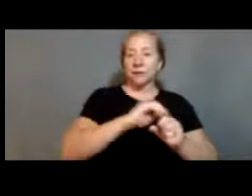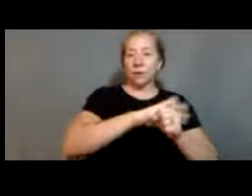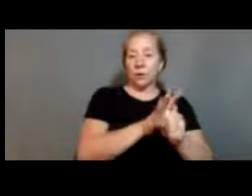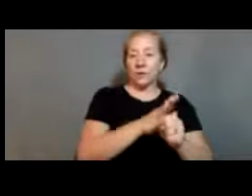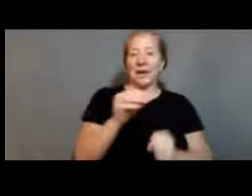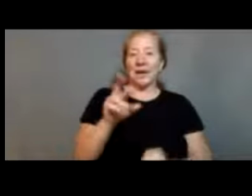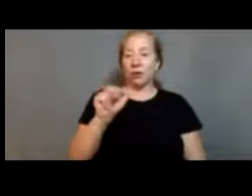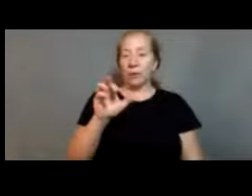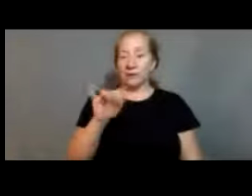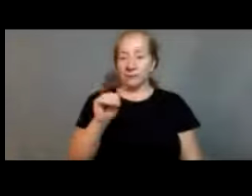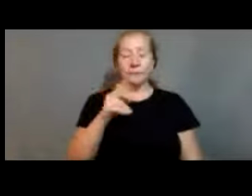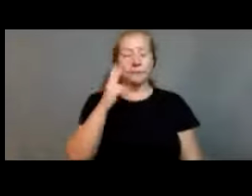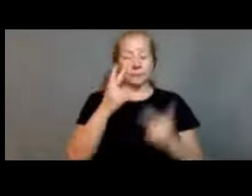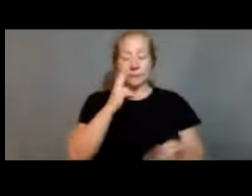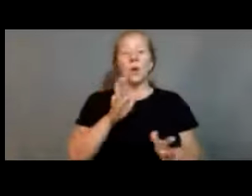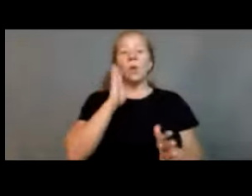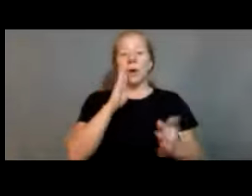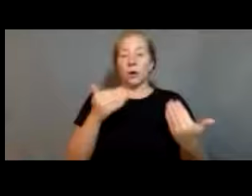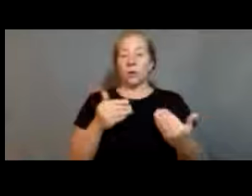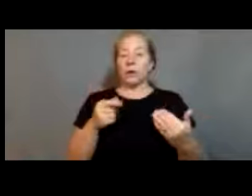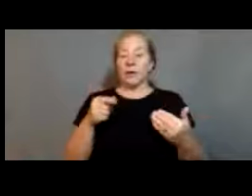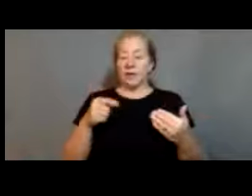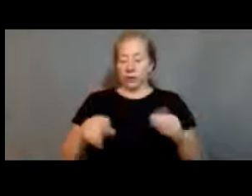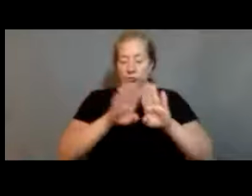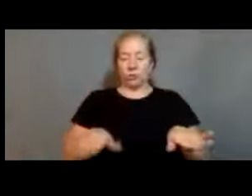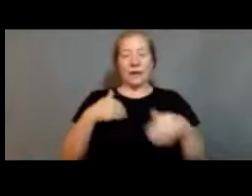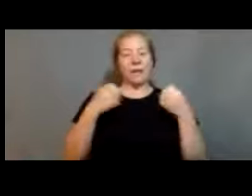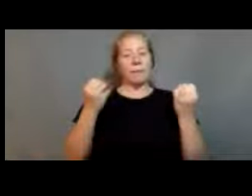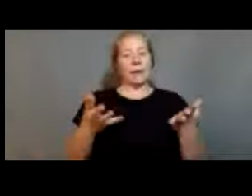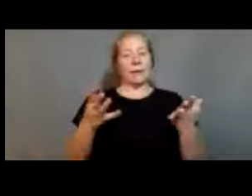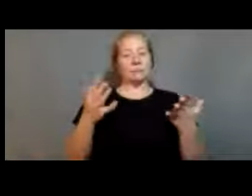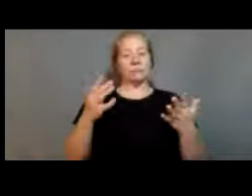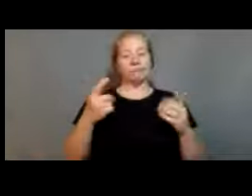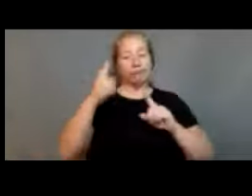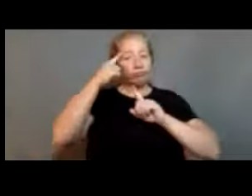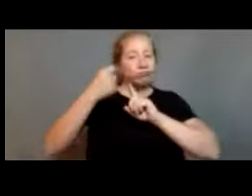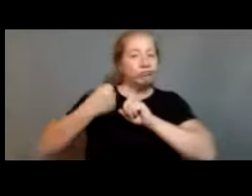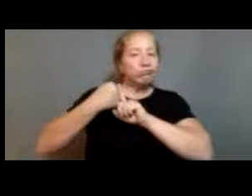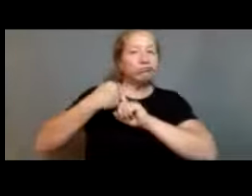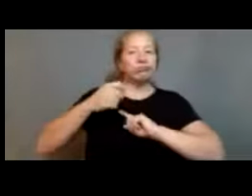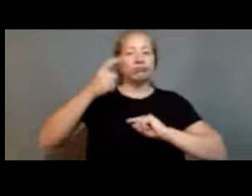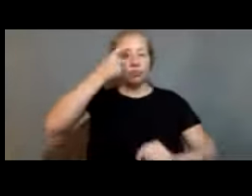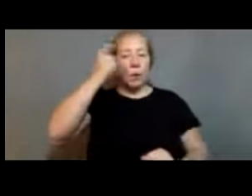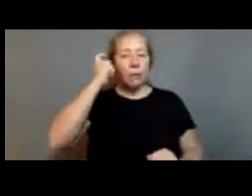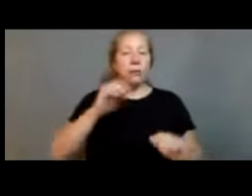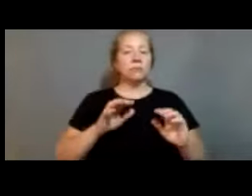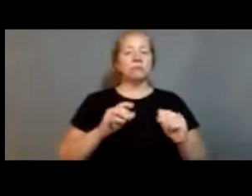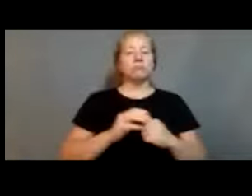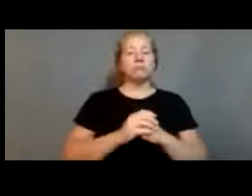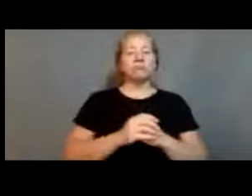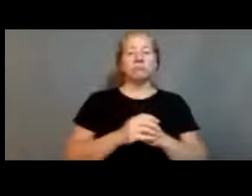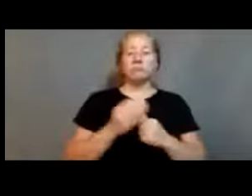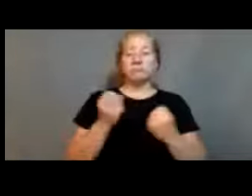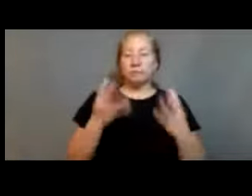have experienced a lot of witnessed a lot of trauma and are experiencing, many